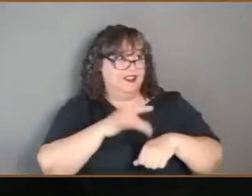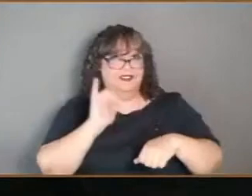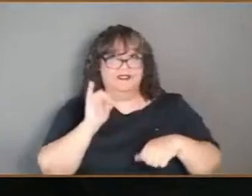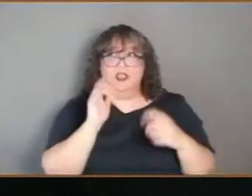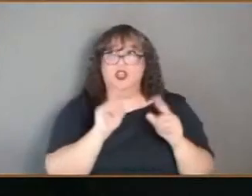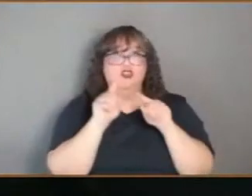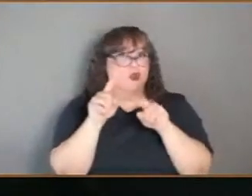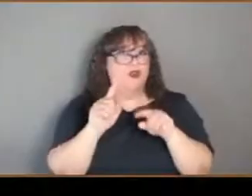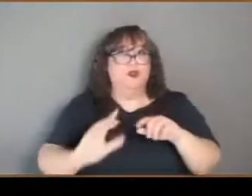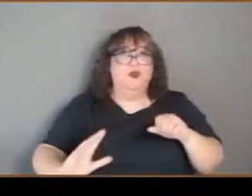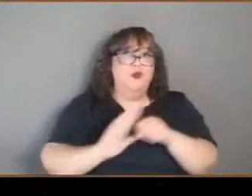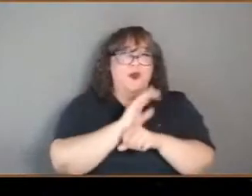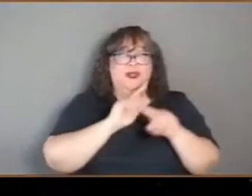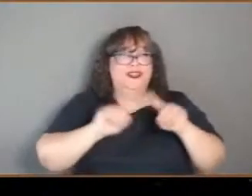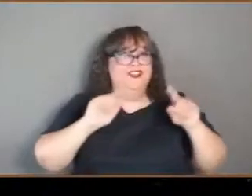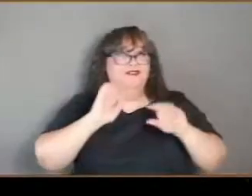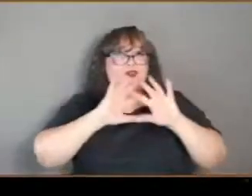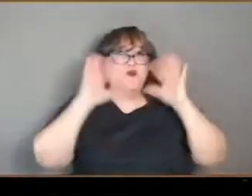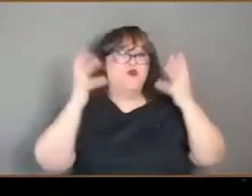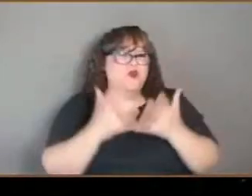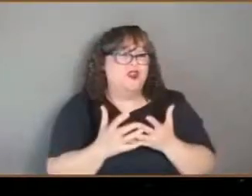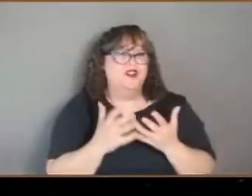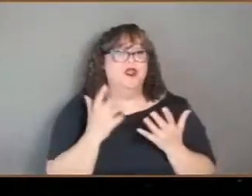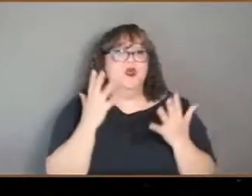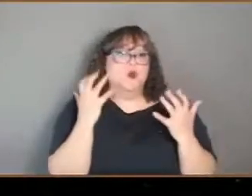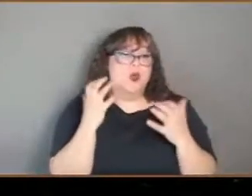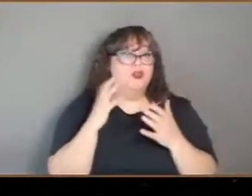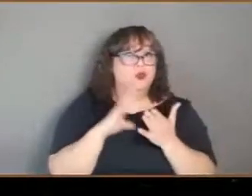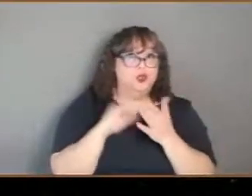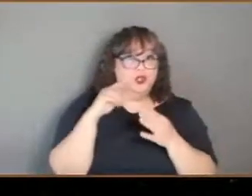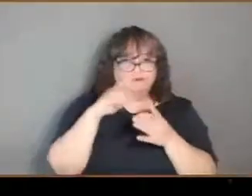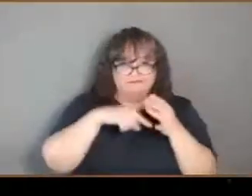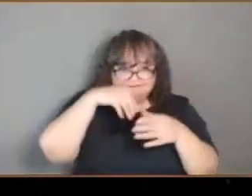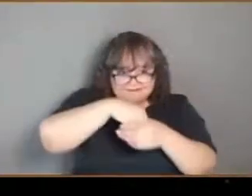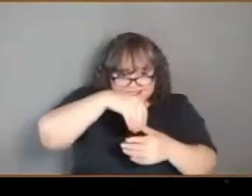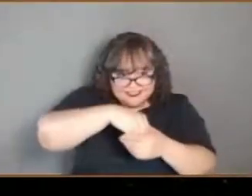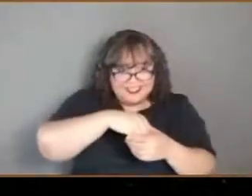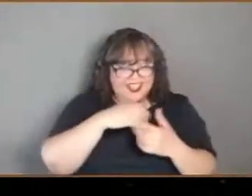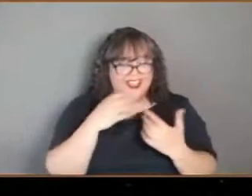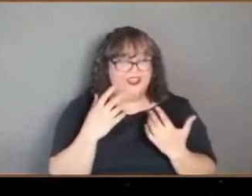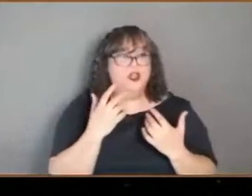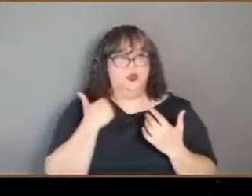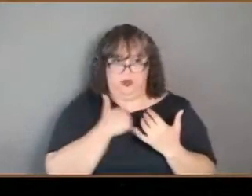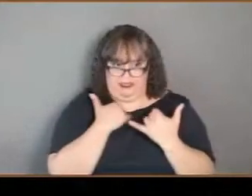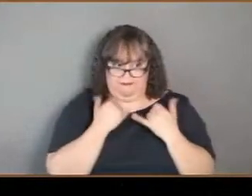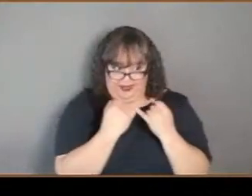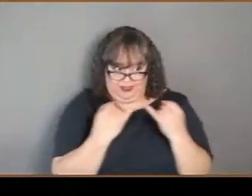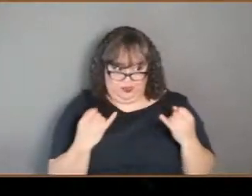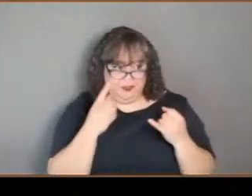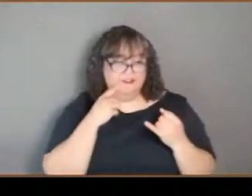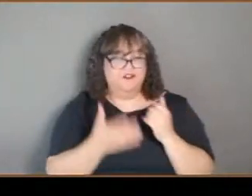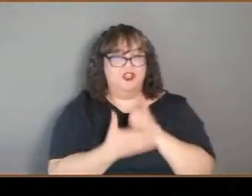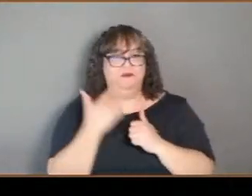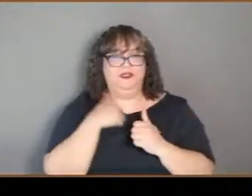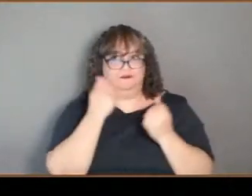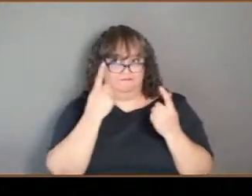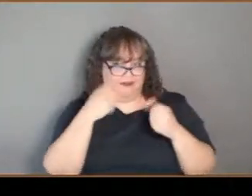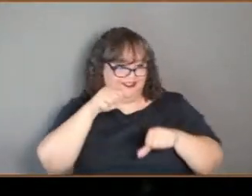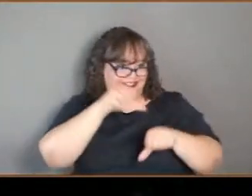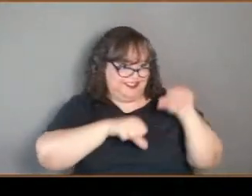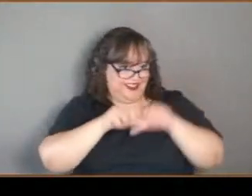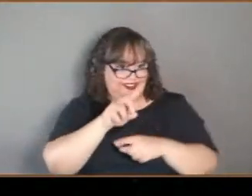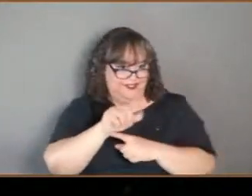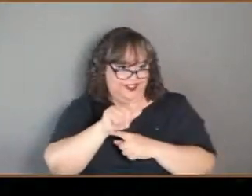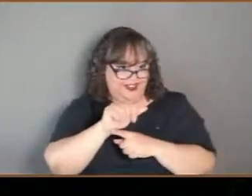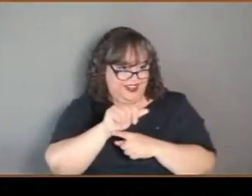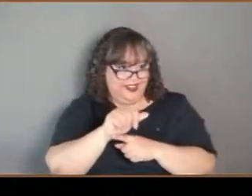world. We're hoping to learn about the composition. We have these instruments on board to give us that scientific data. Composition, like things like the